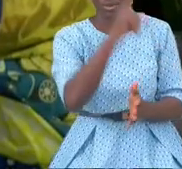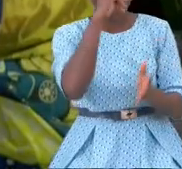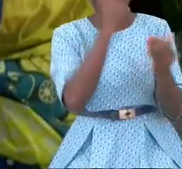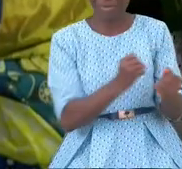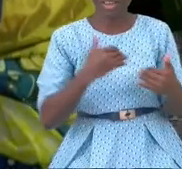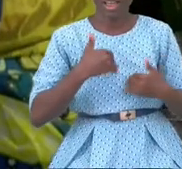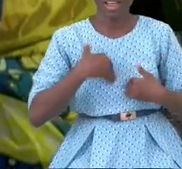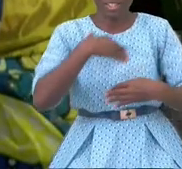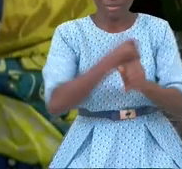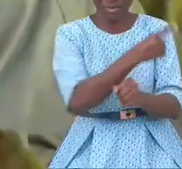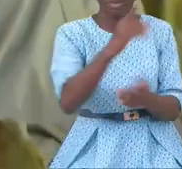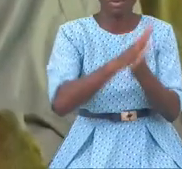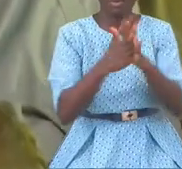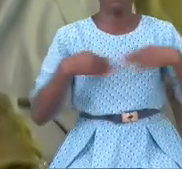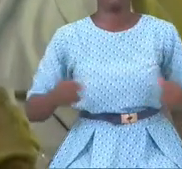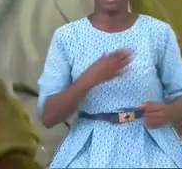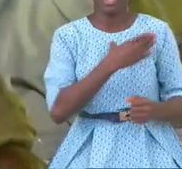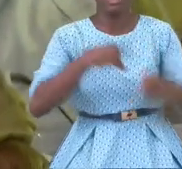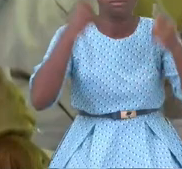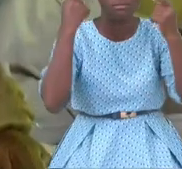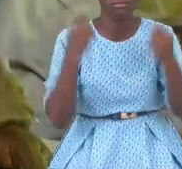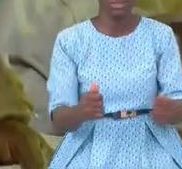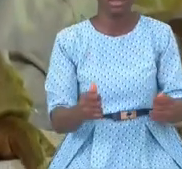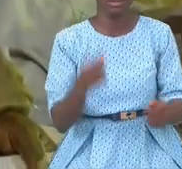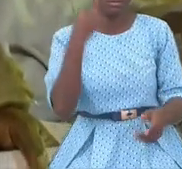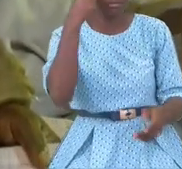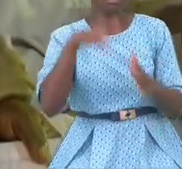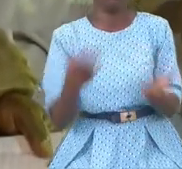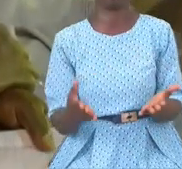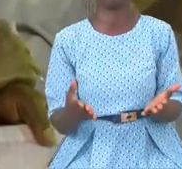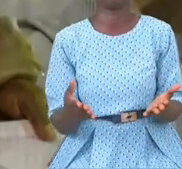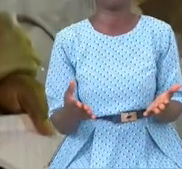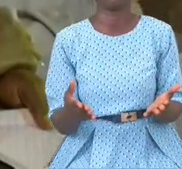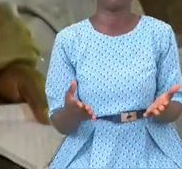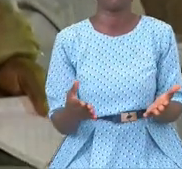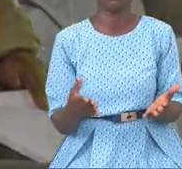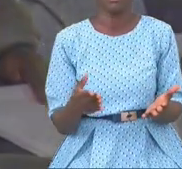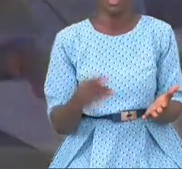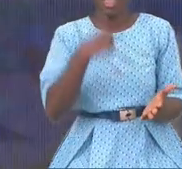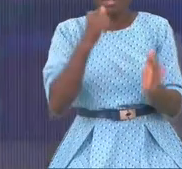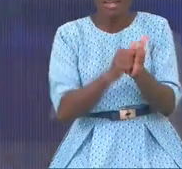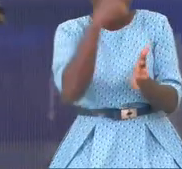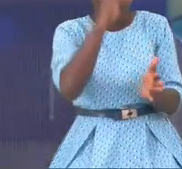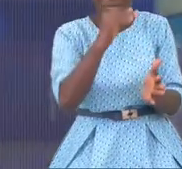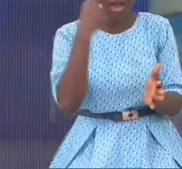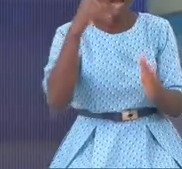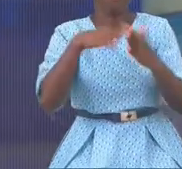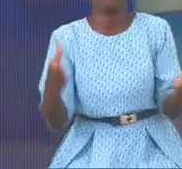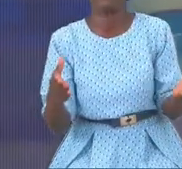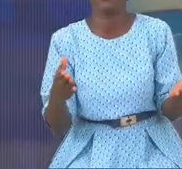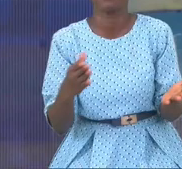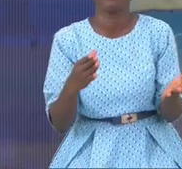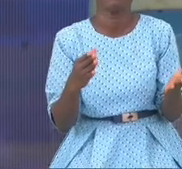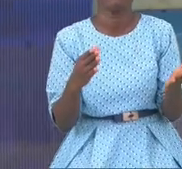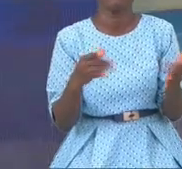he received the sight. Now, this man just opened his